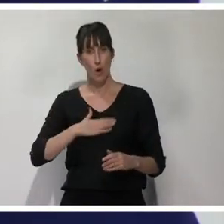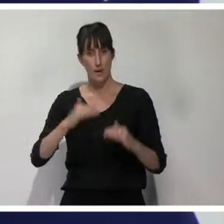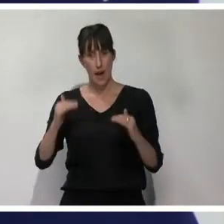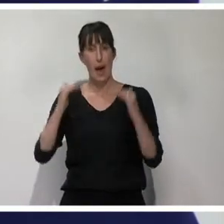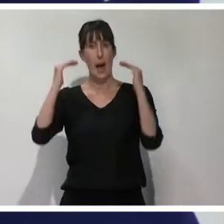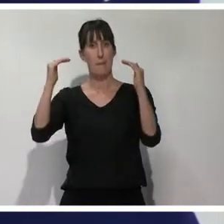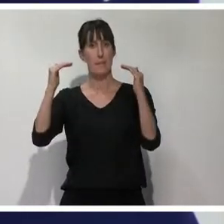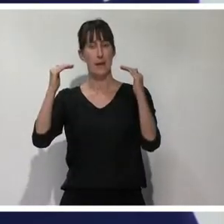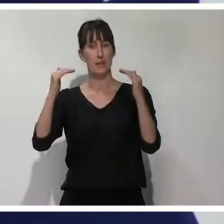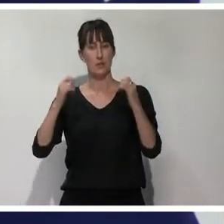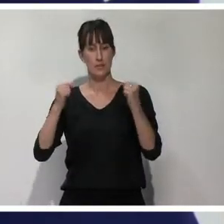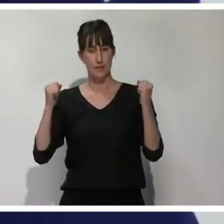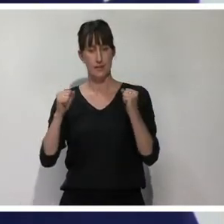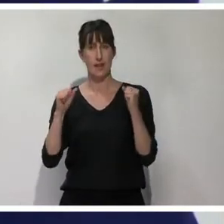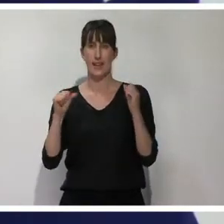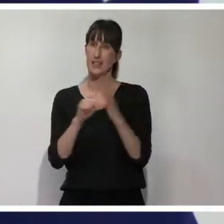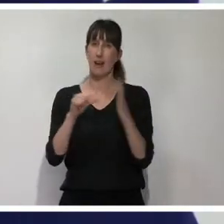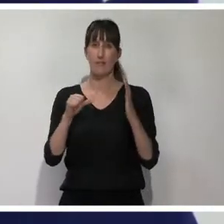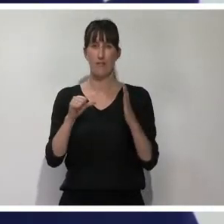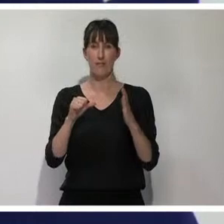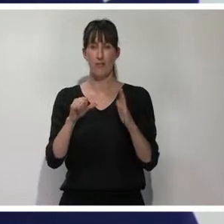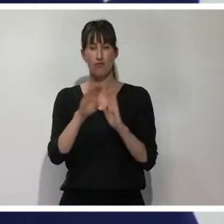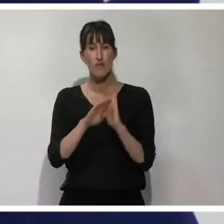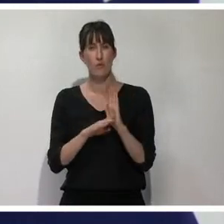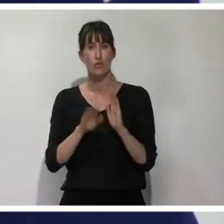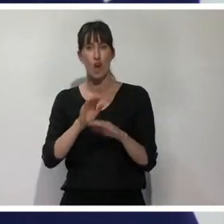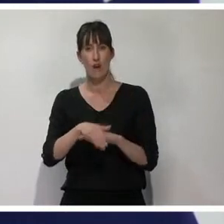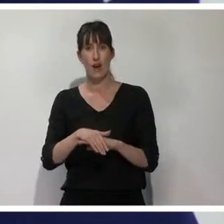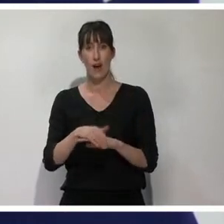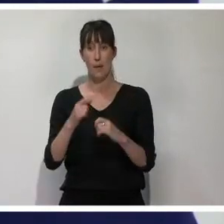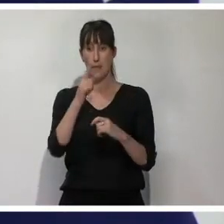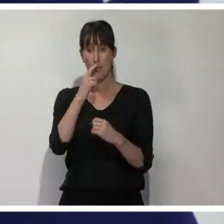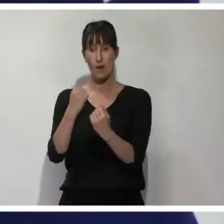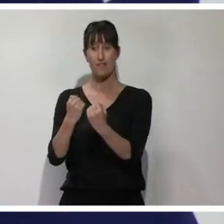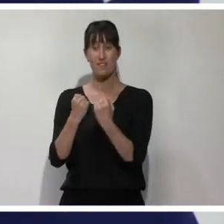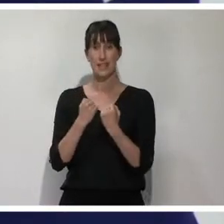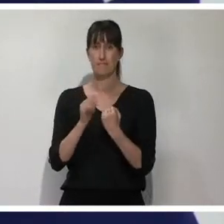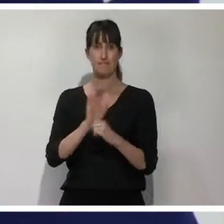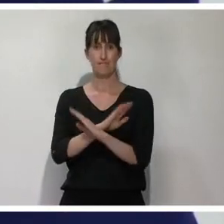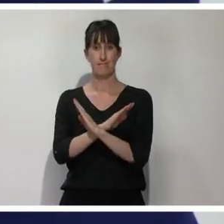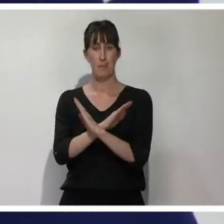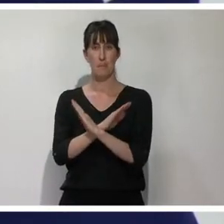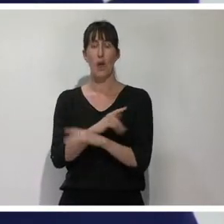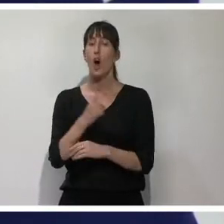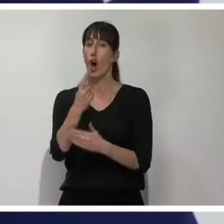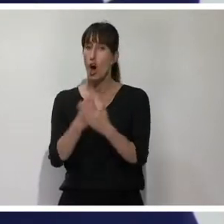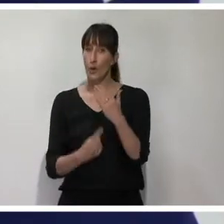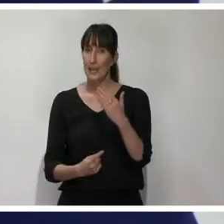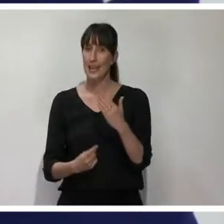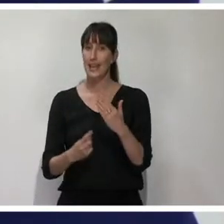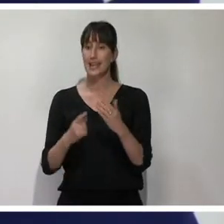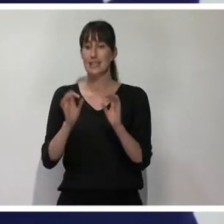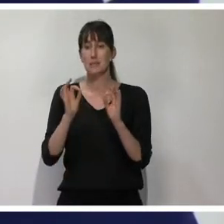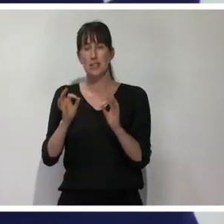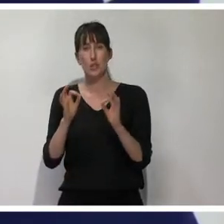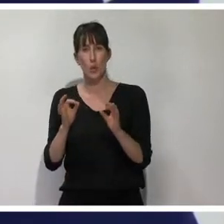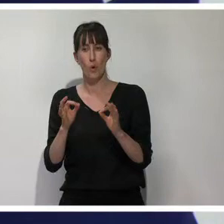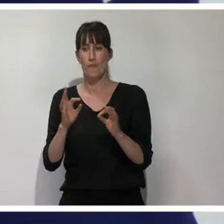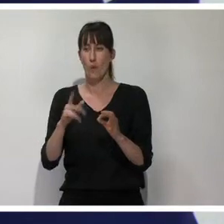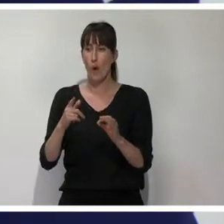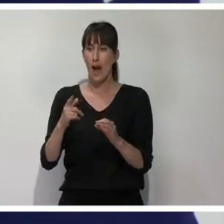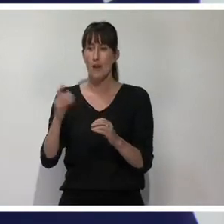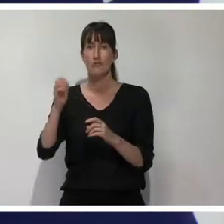it yesterday. Visitors in and out, unless they are delivery services or staff coming to